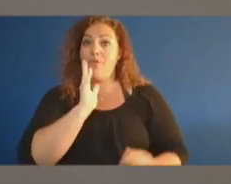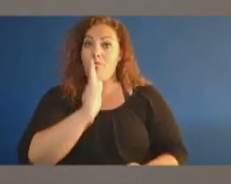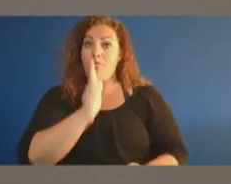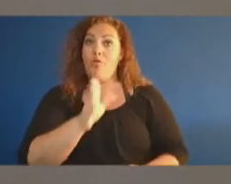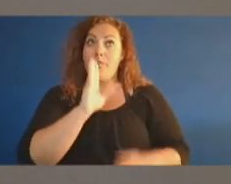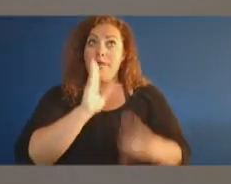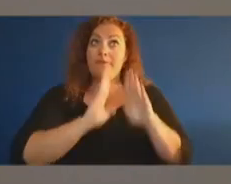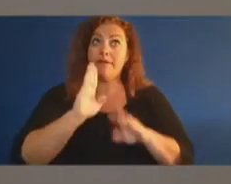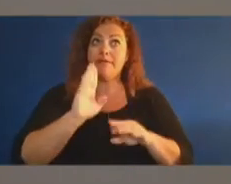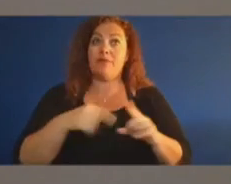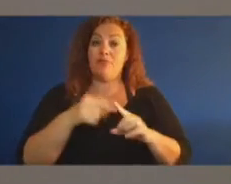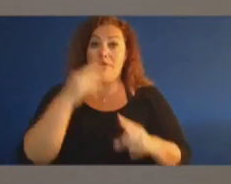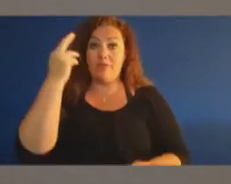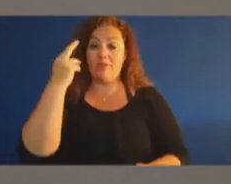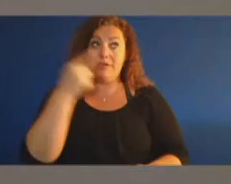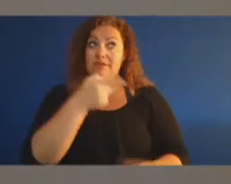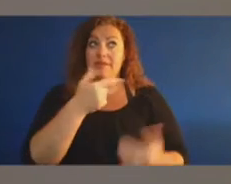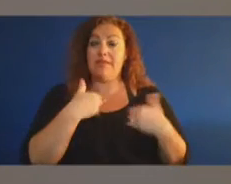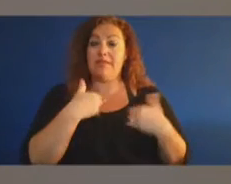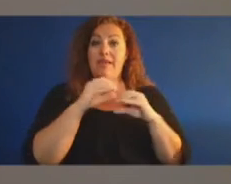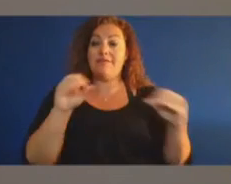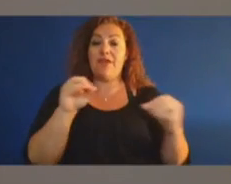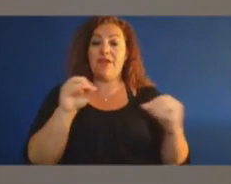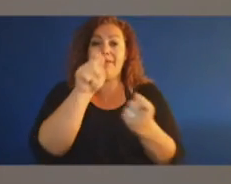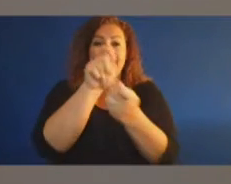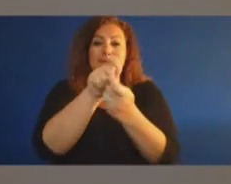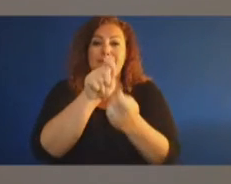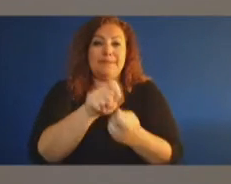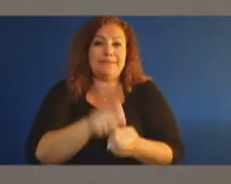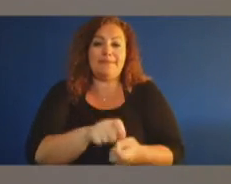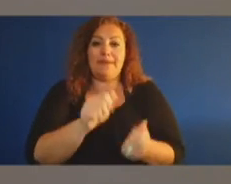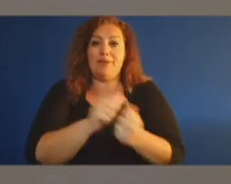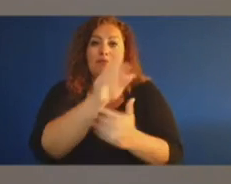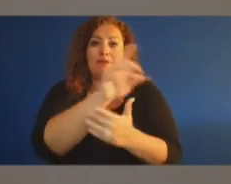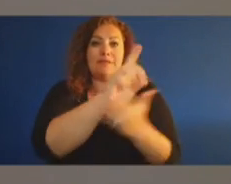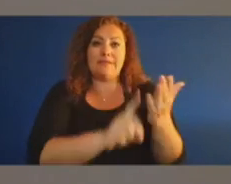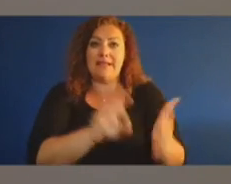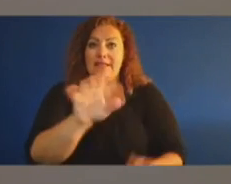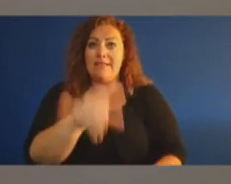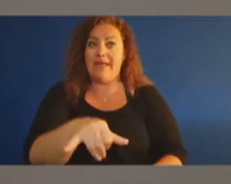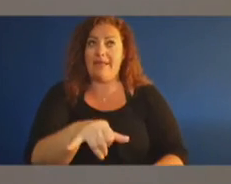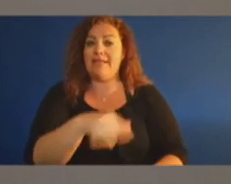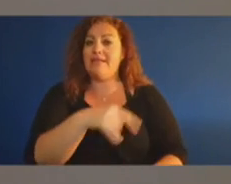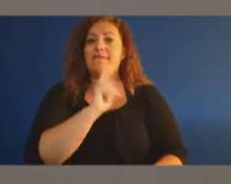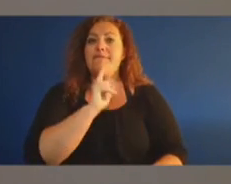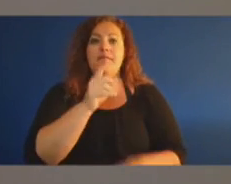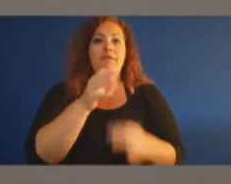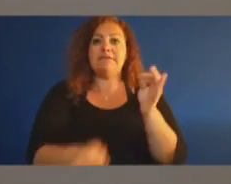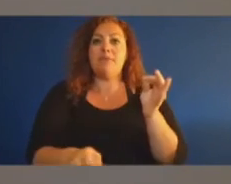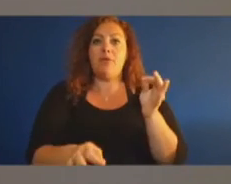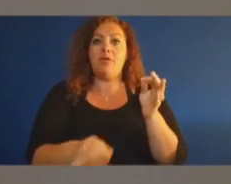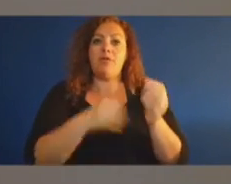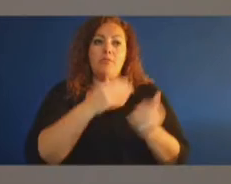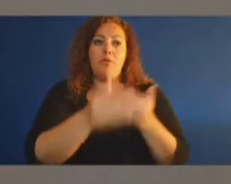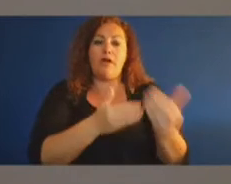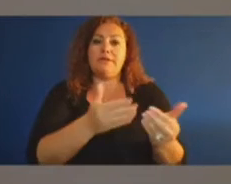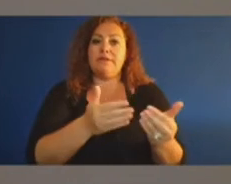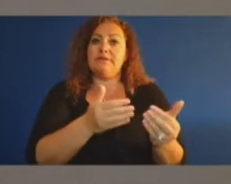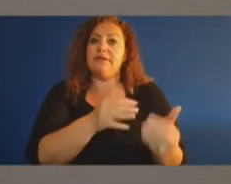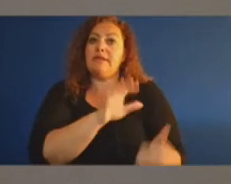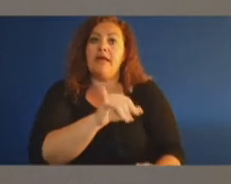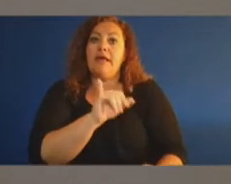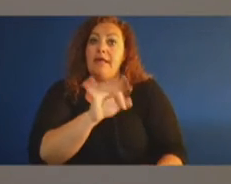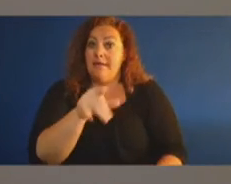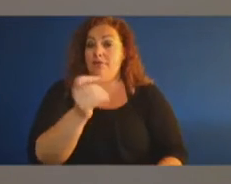realize there's no specificity and designing of that it's a very simple a process by which if you